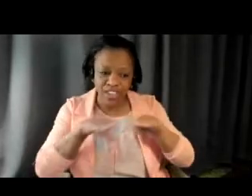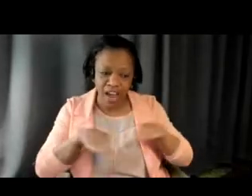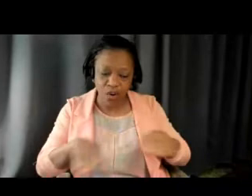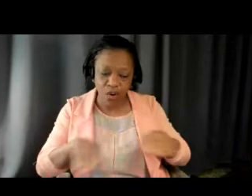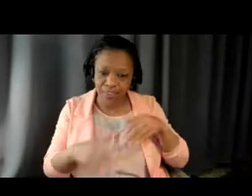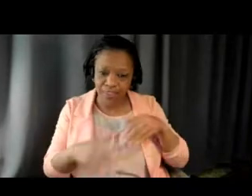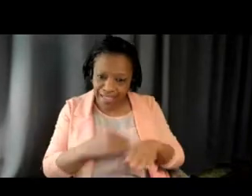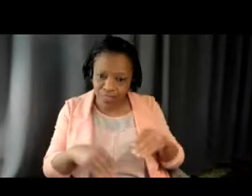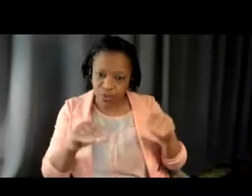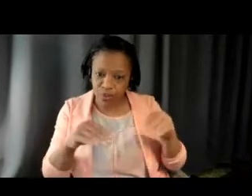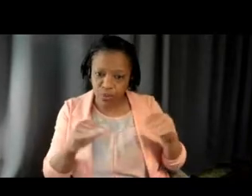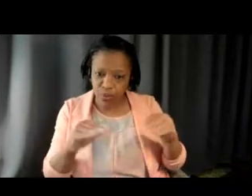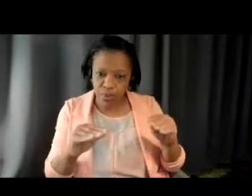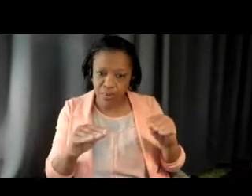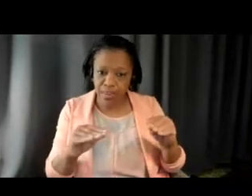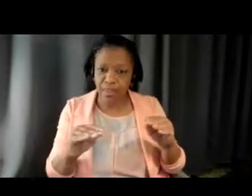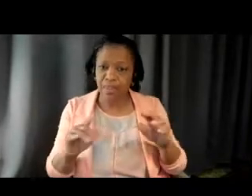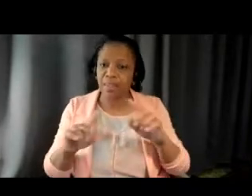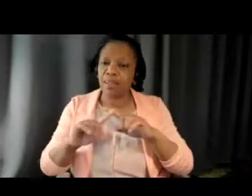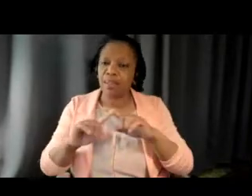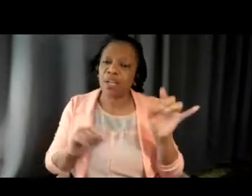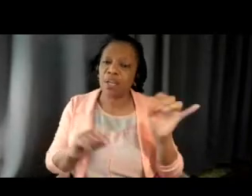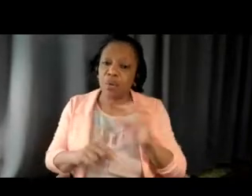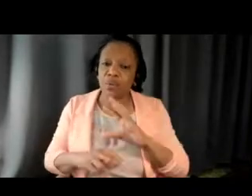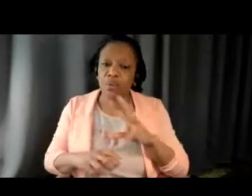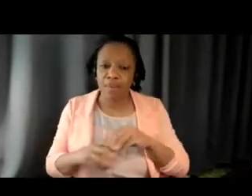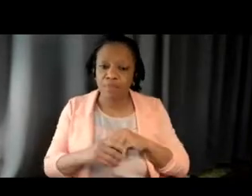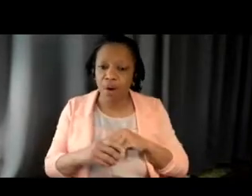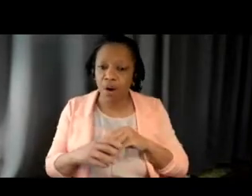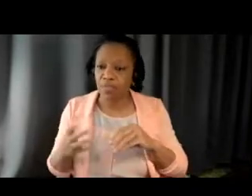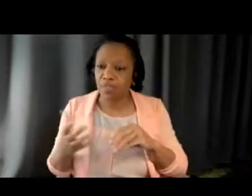up, with prayers is